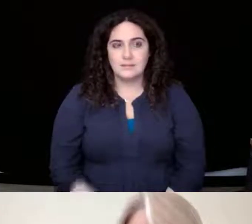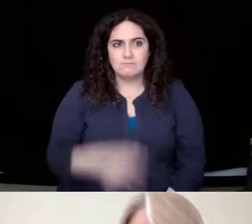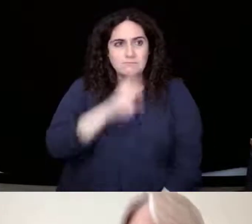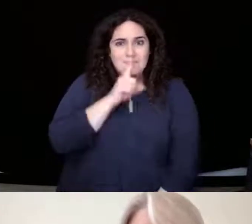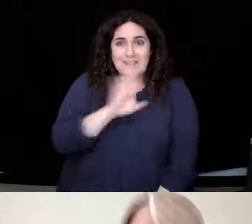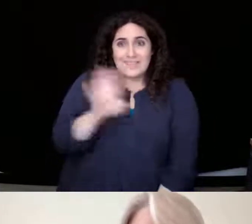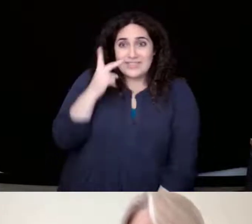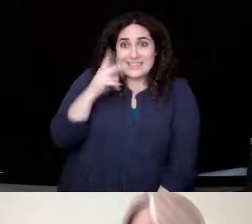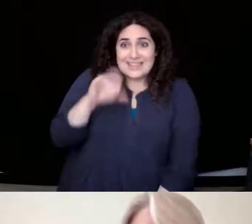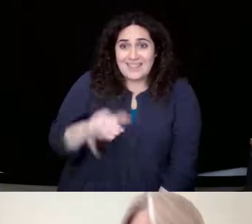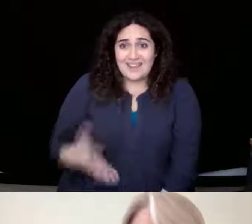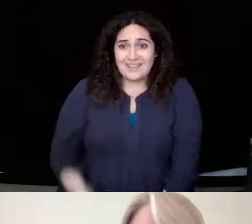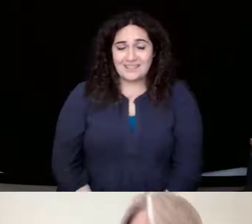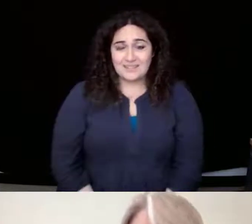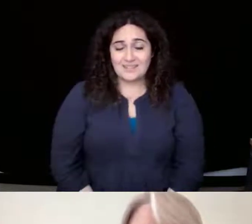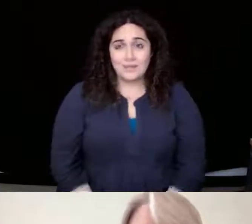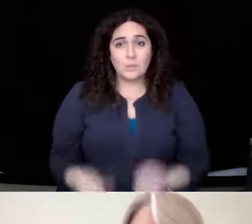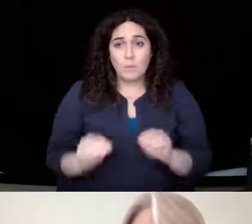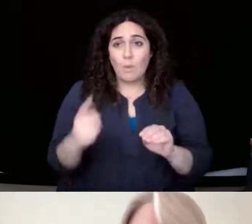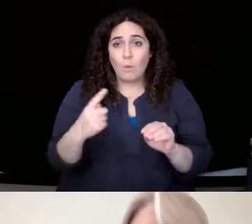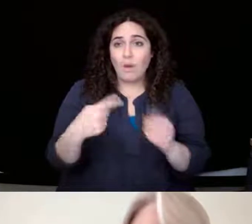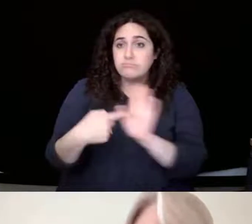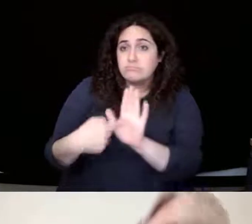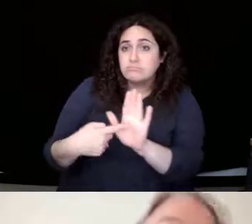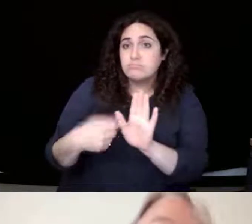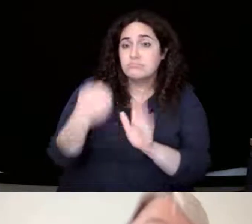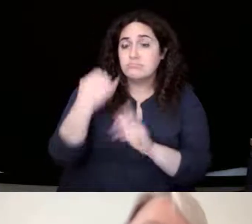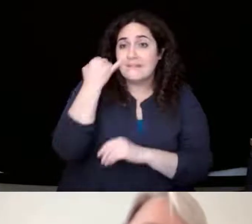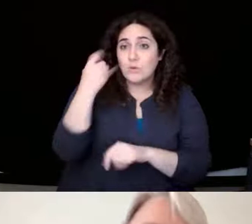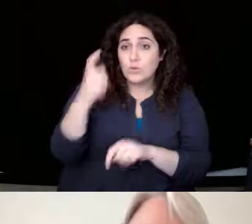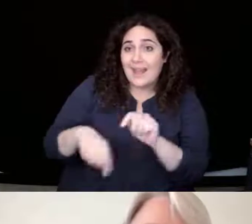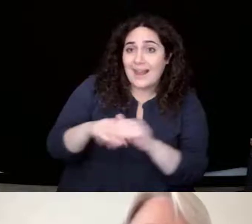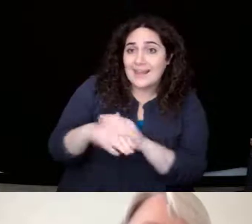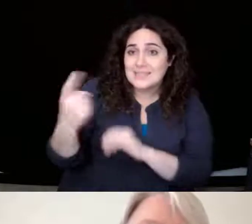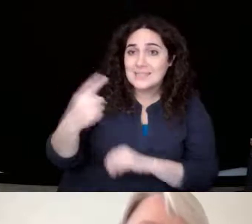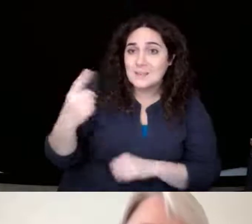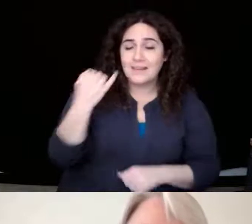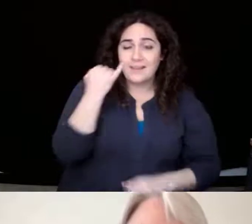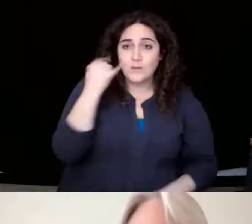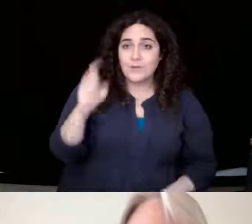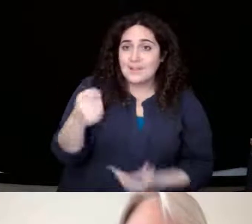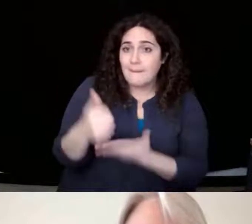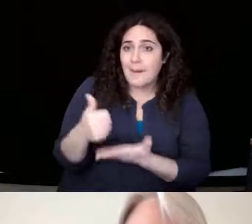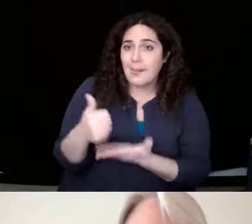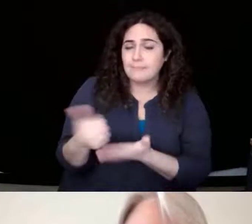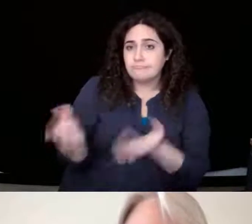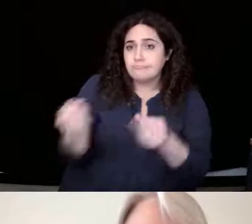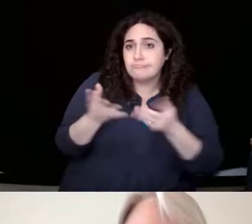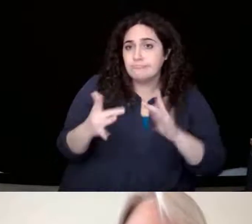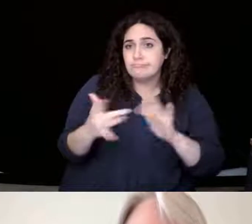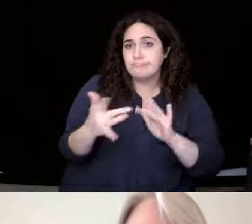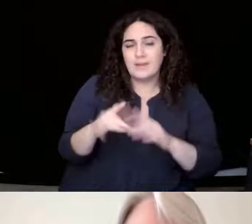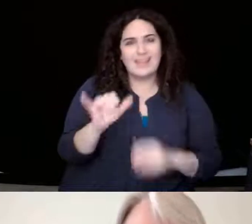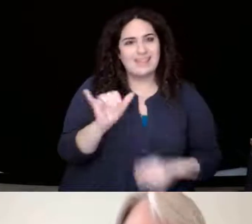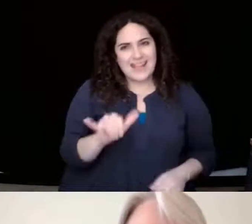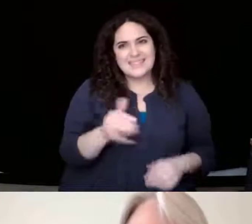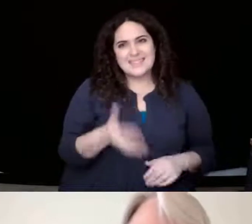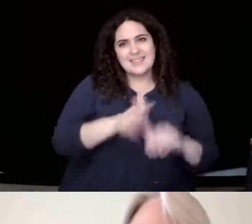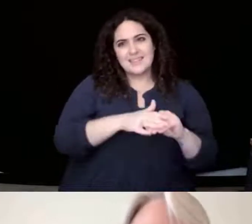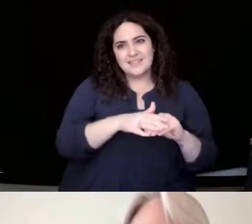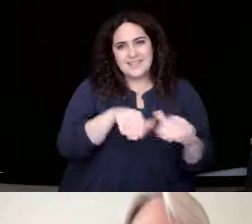to ensure that this second layer of accessibility is provided to you.